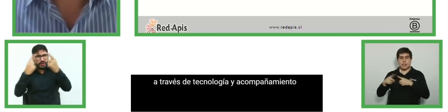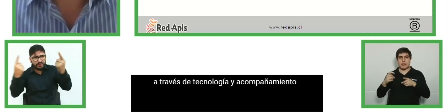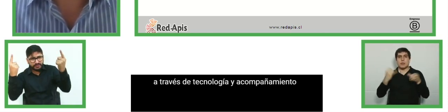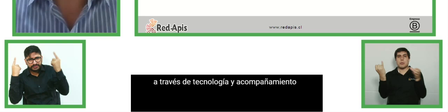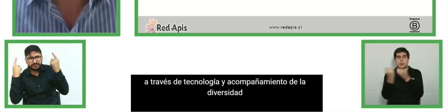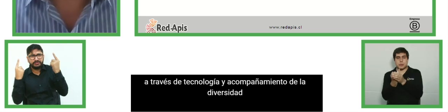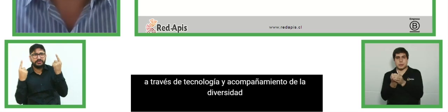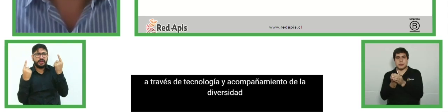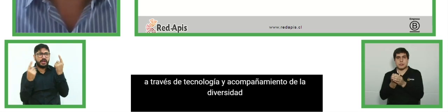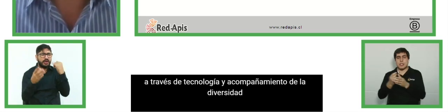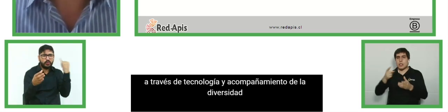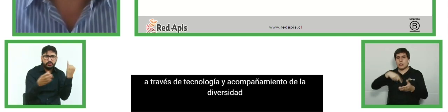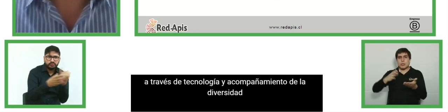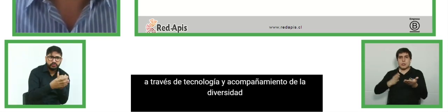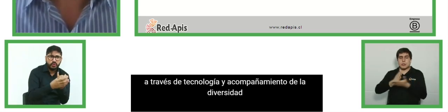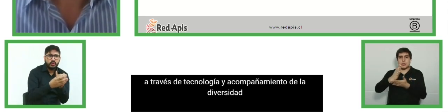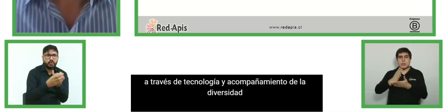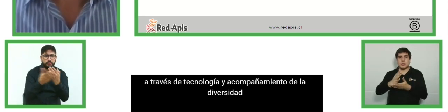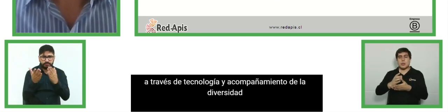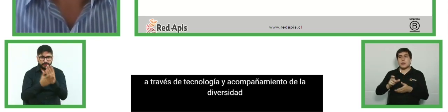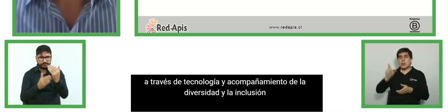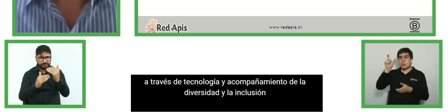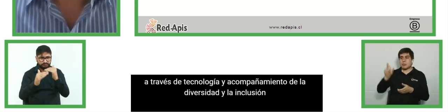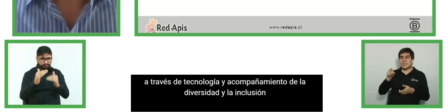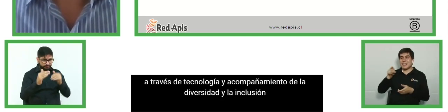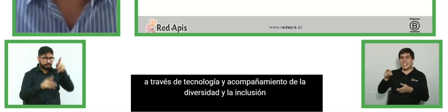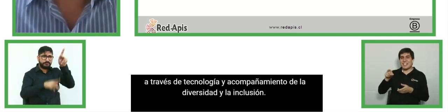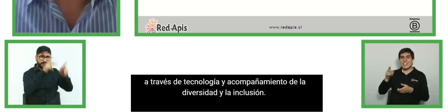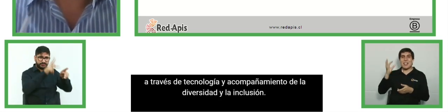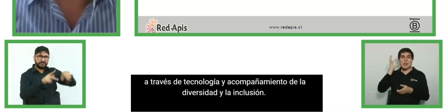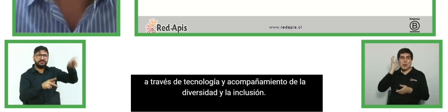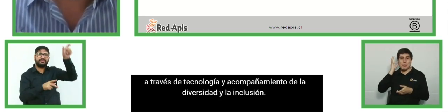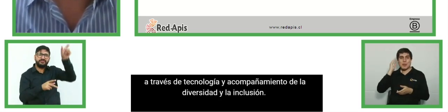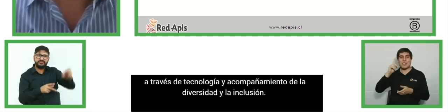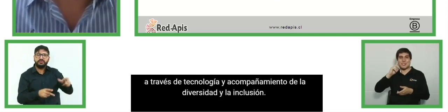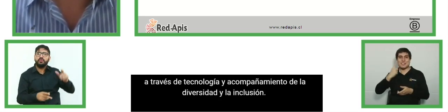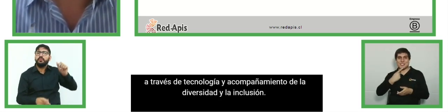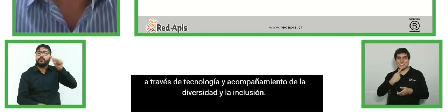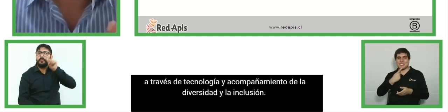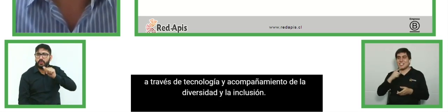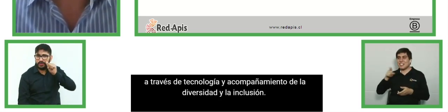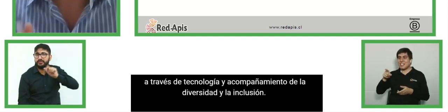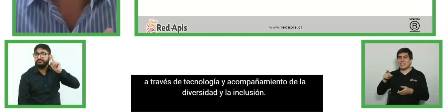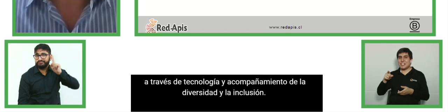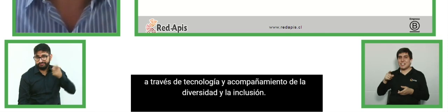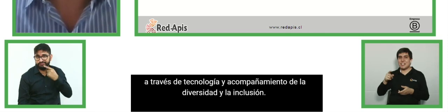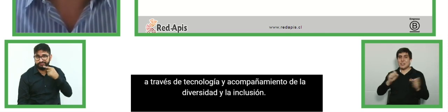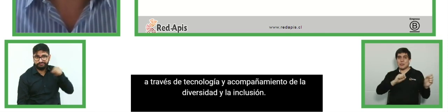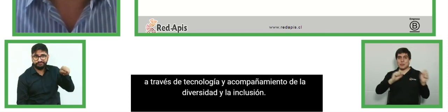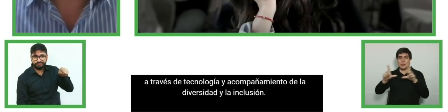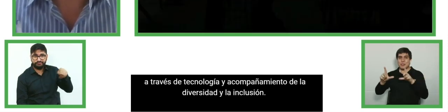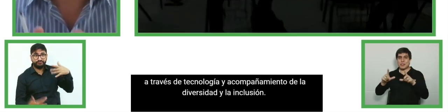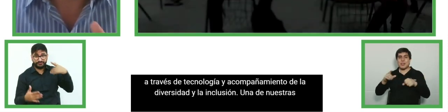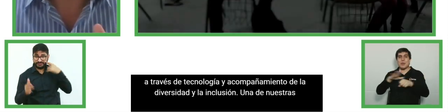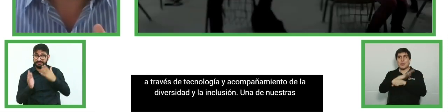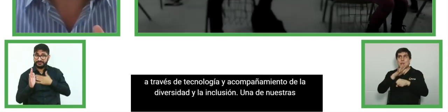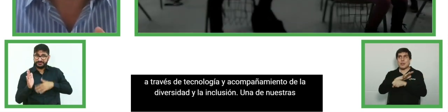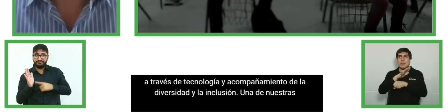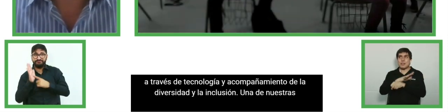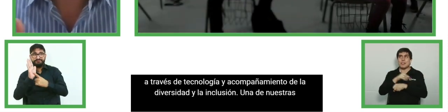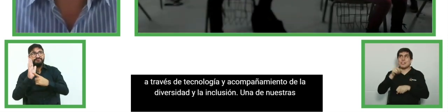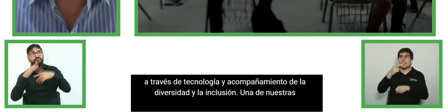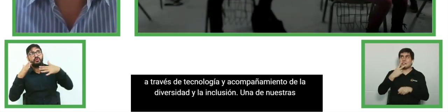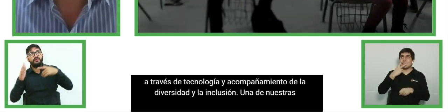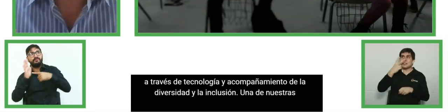is a person with disability, and I want to show you a video I'm going to describe because it's in silence, and